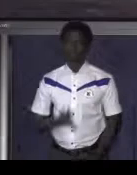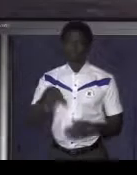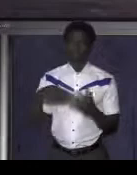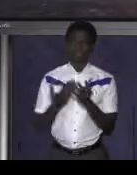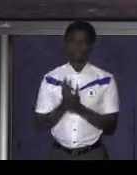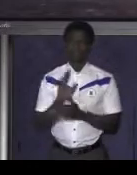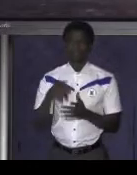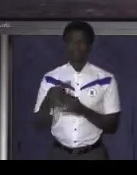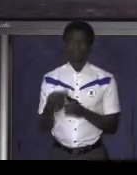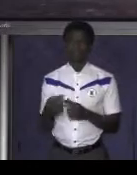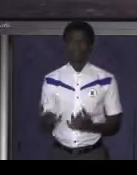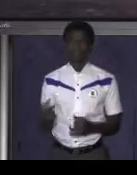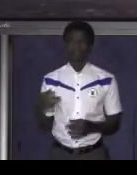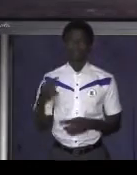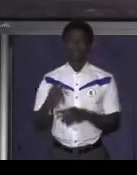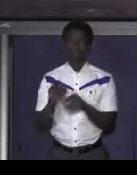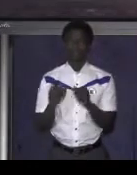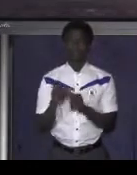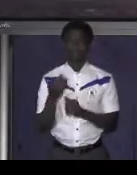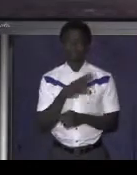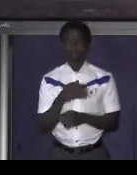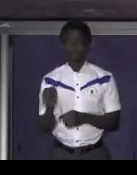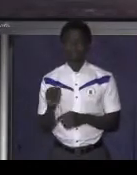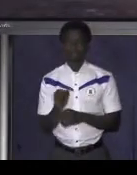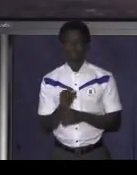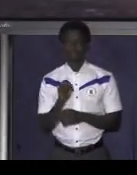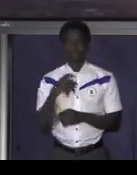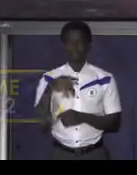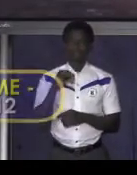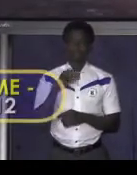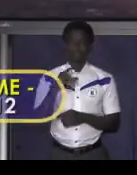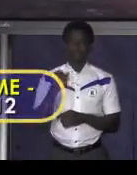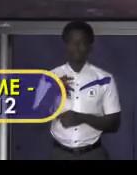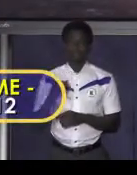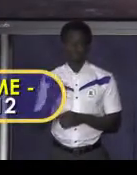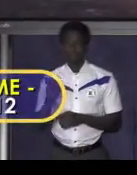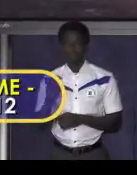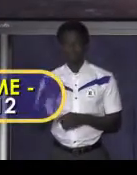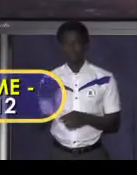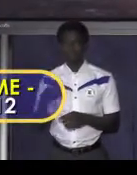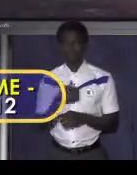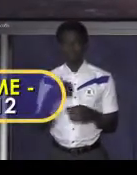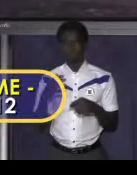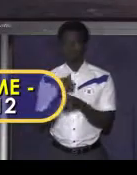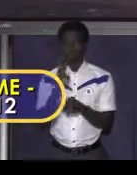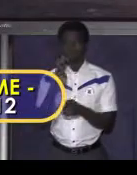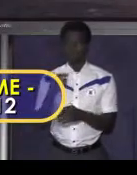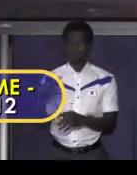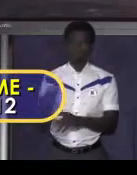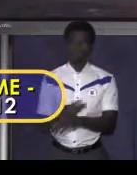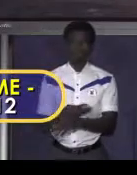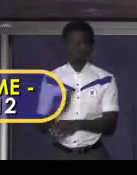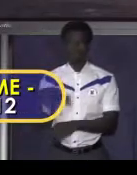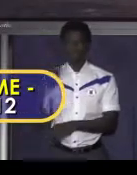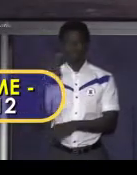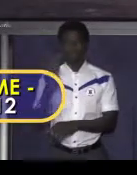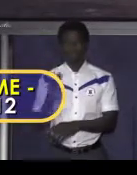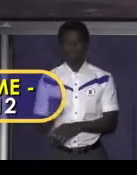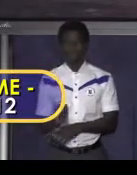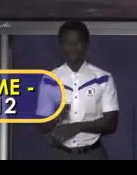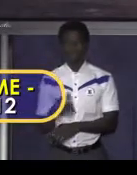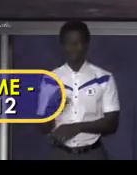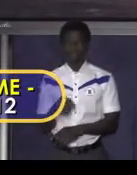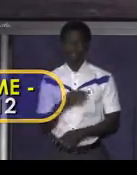Alrighty then, now the area of a parallelogram is arrived at by multiplying the height by